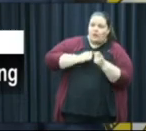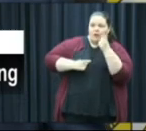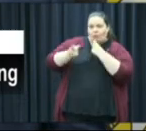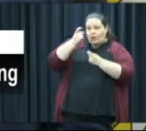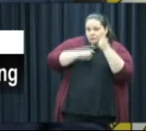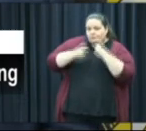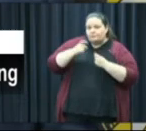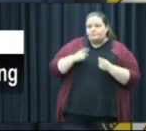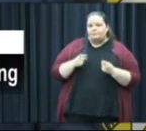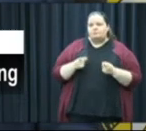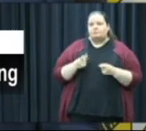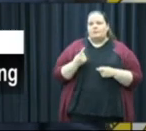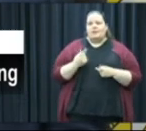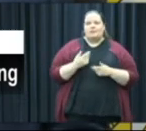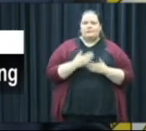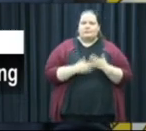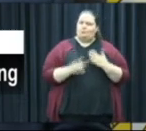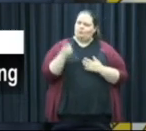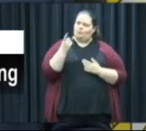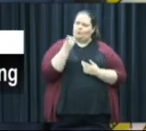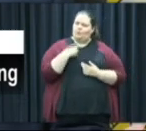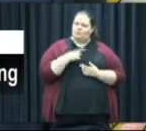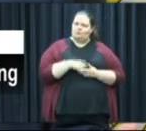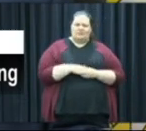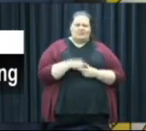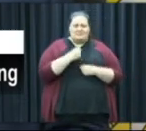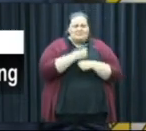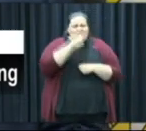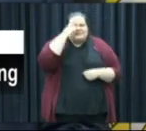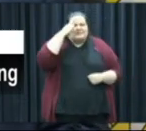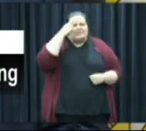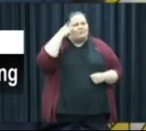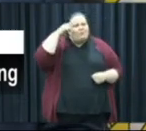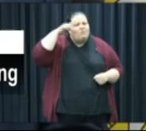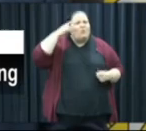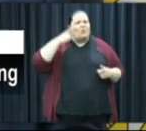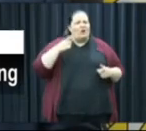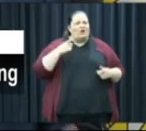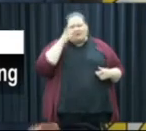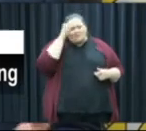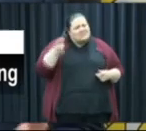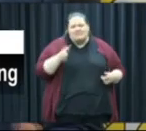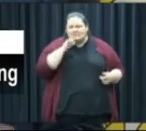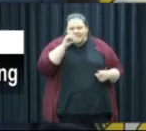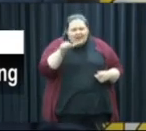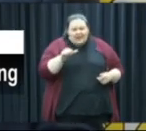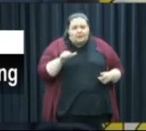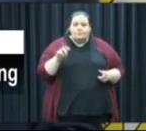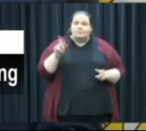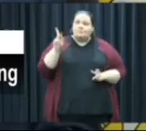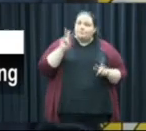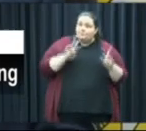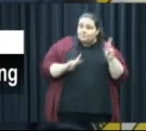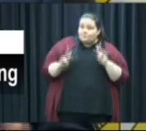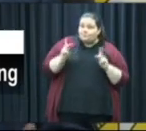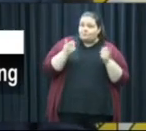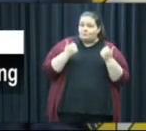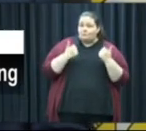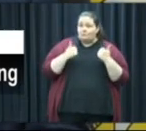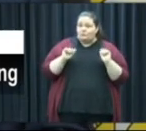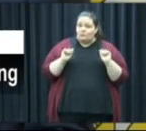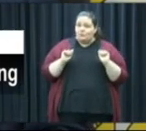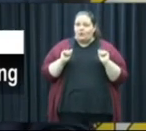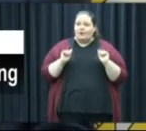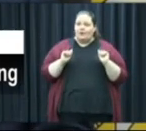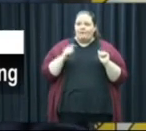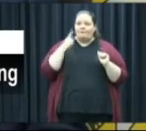they're questions that one would say, this just doesn't make sense. This is just not common sense. People will try many ways sometimes to find